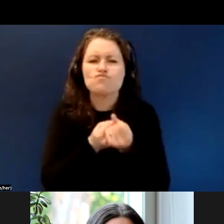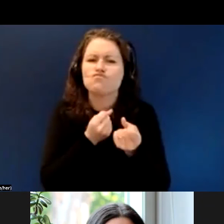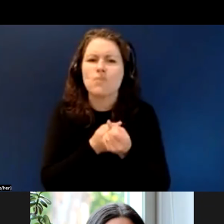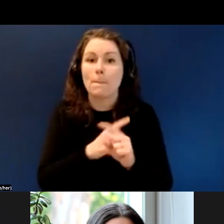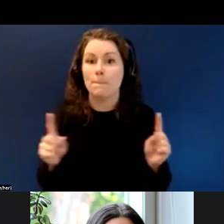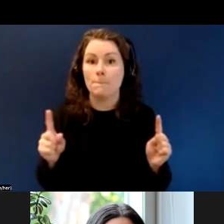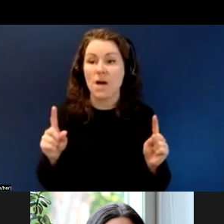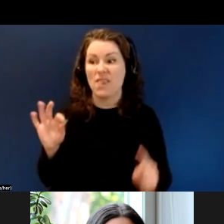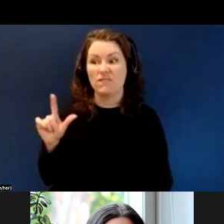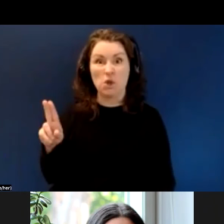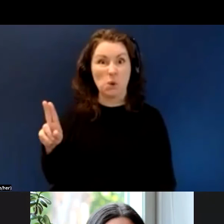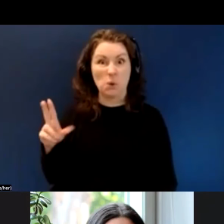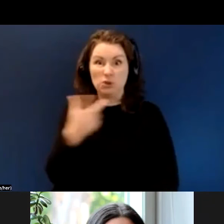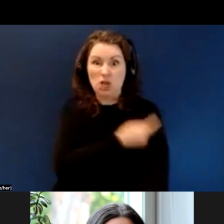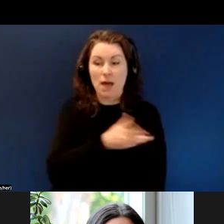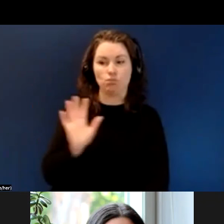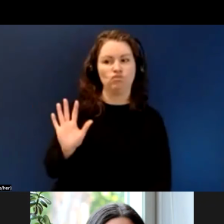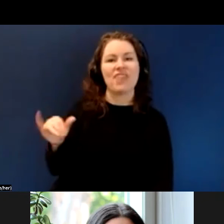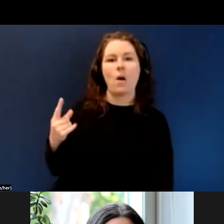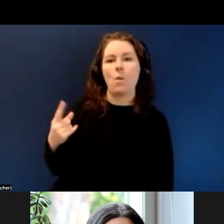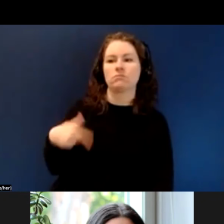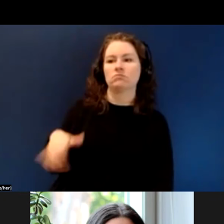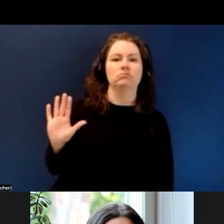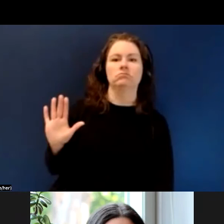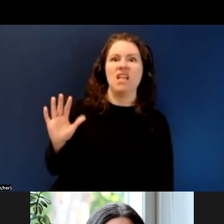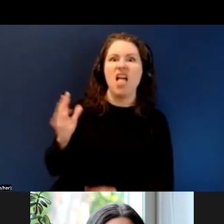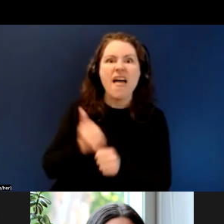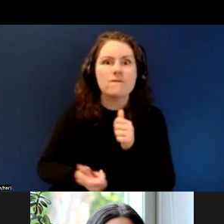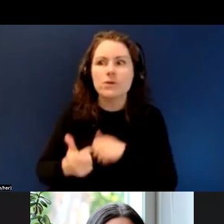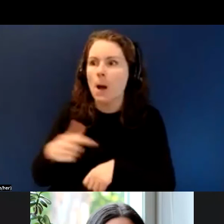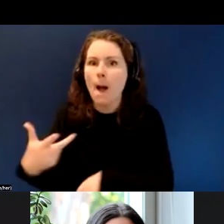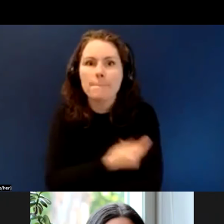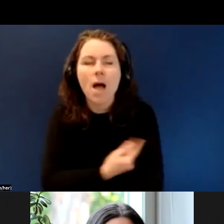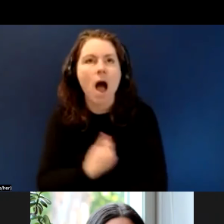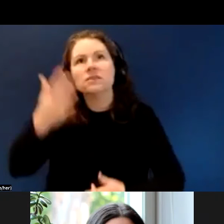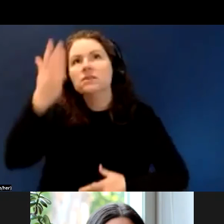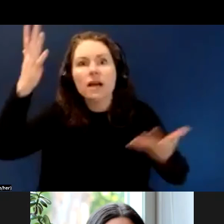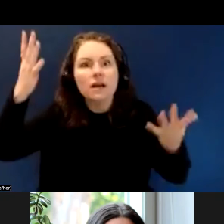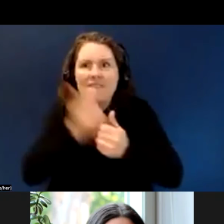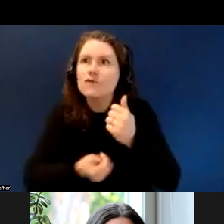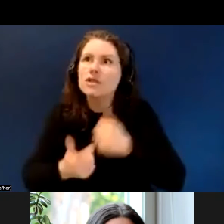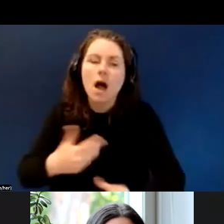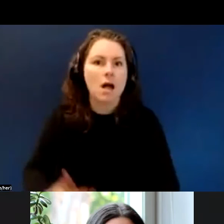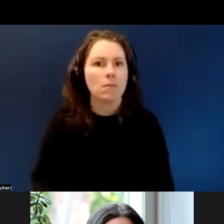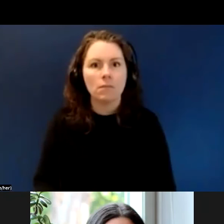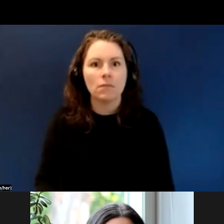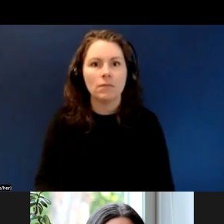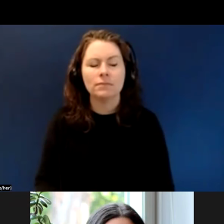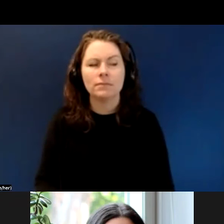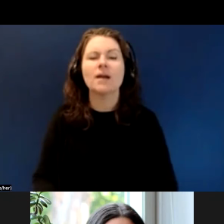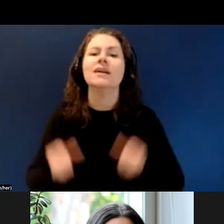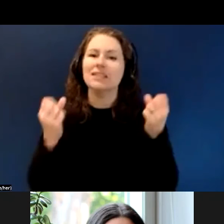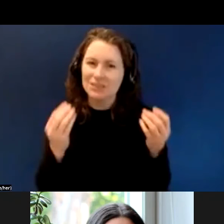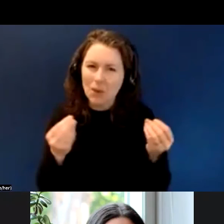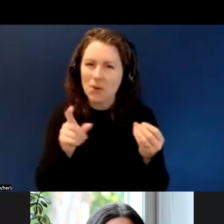don't mess with the flu shot. That's the one. Every time I get the flu shot, I get sick from the flu shot. And so you've kind of